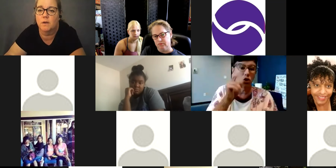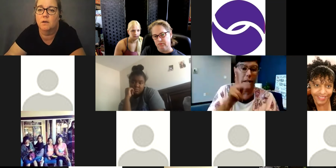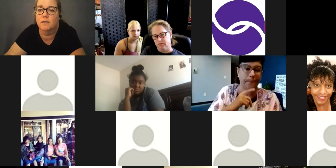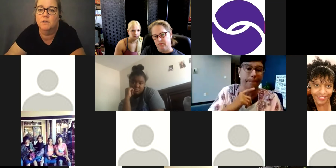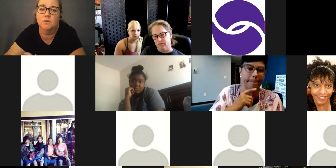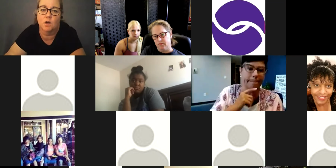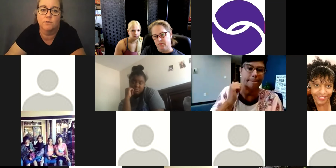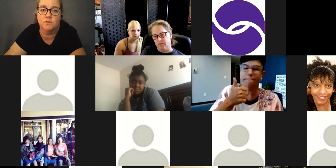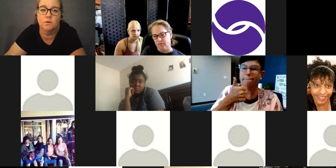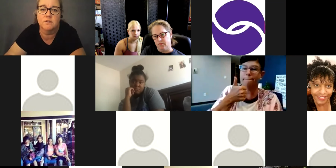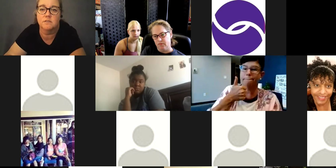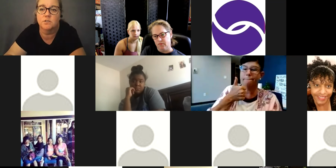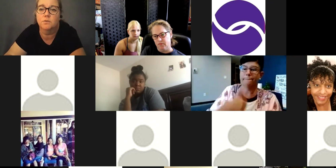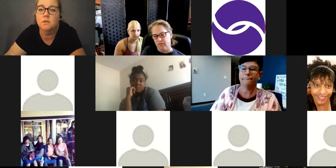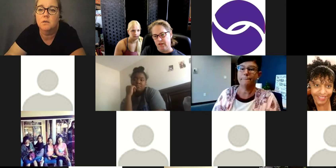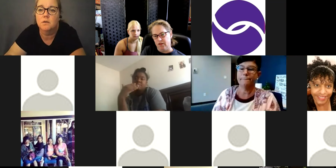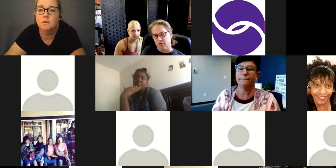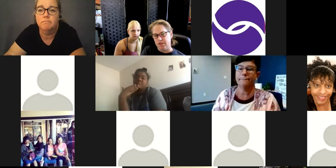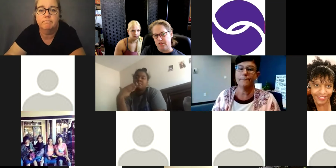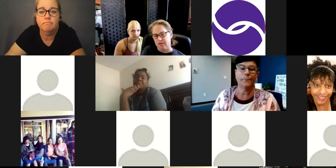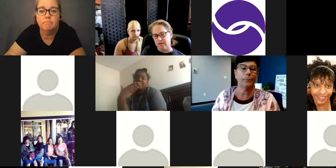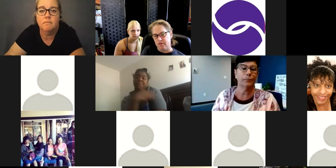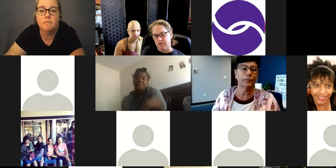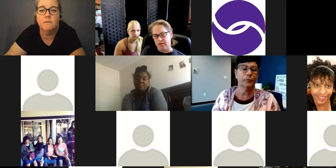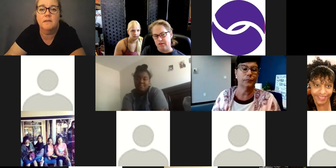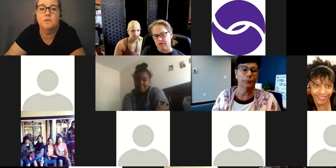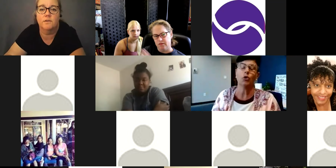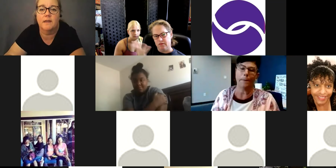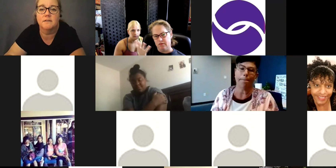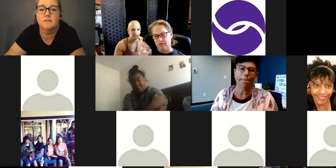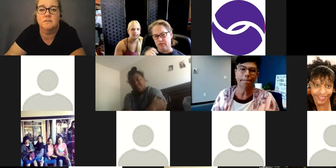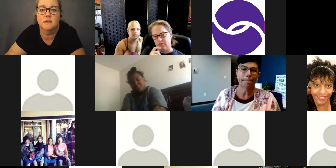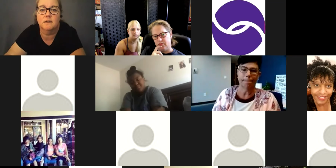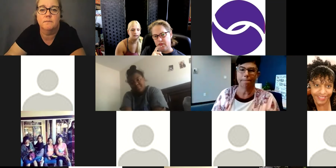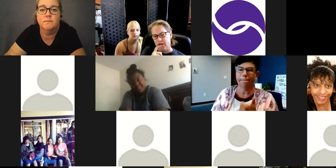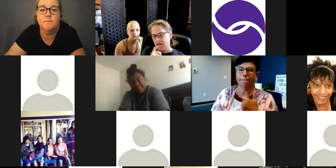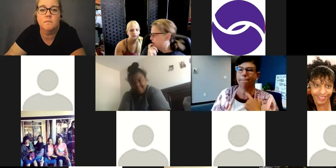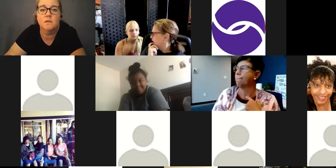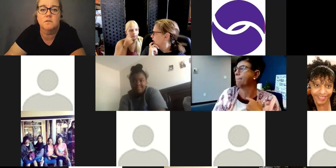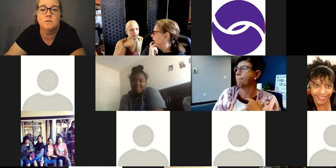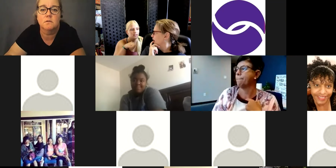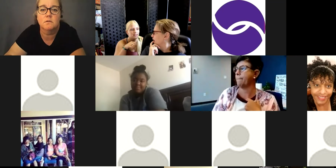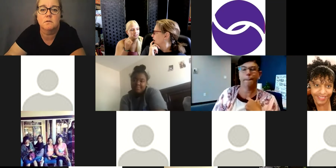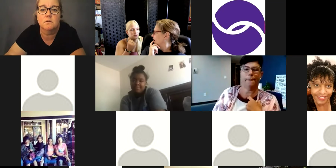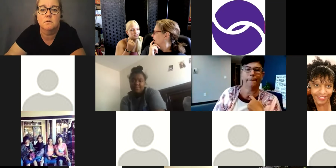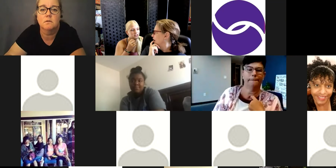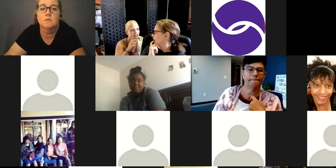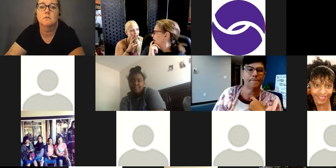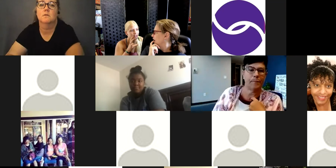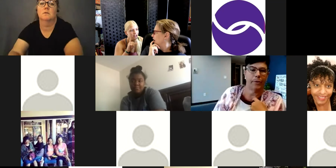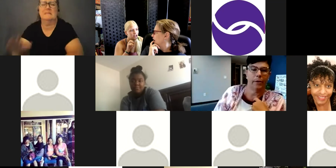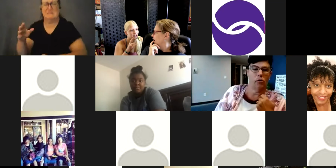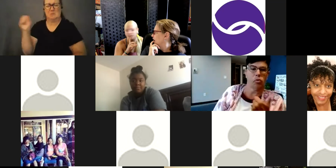them as well, and you can call through Sorensen too. What's Sorensen? Thank you for that, says Dee Dee. You What's that? remember they